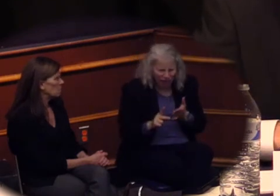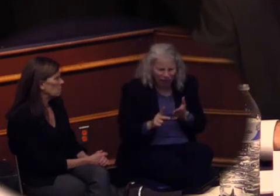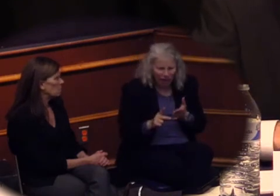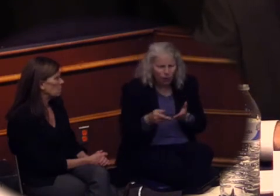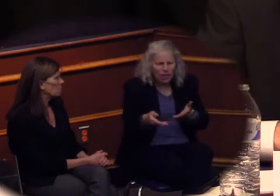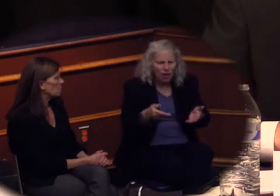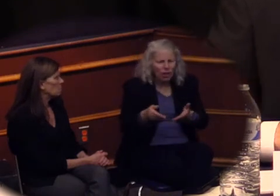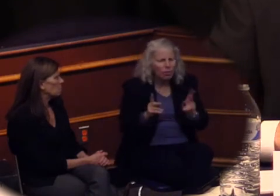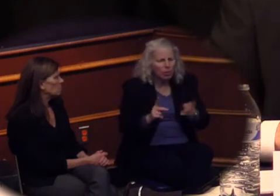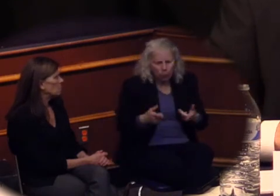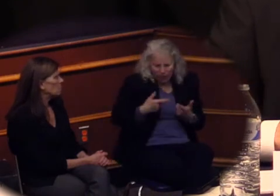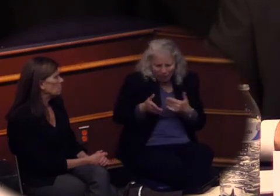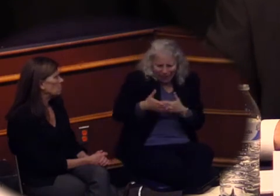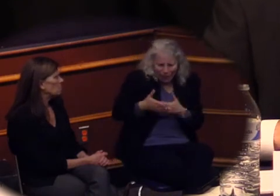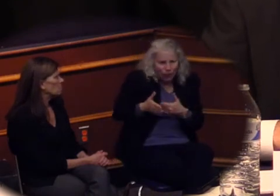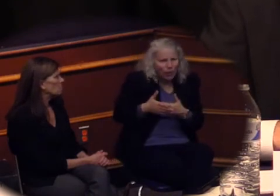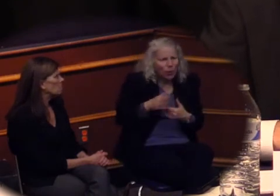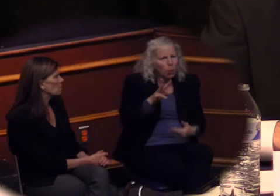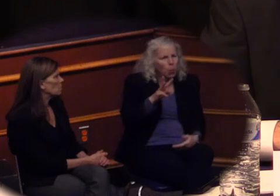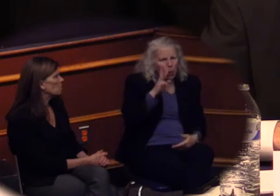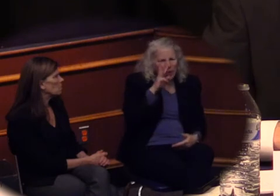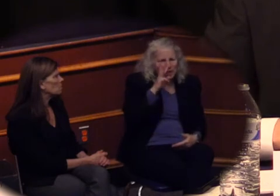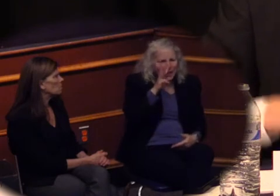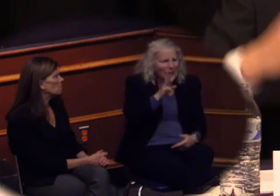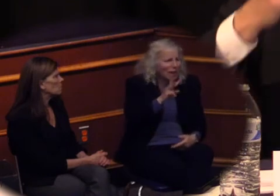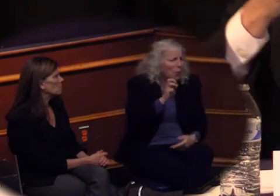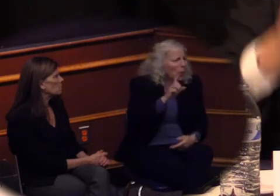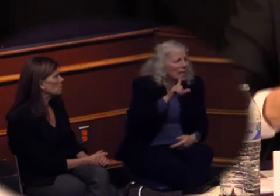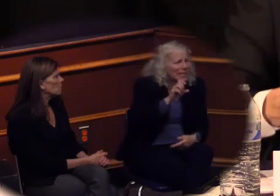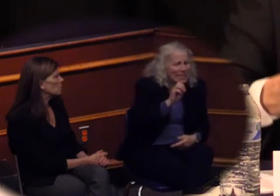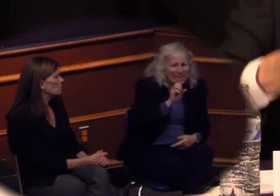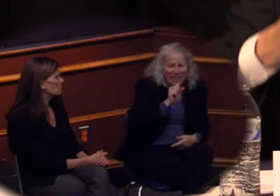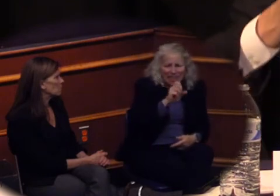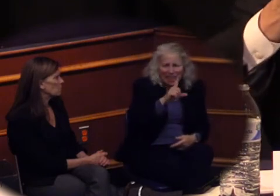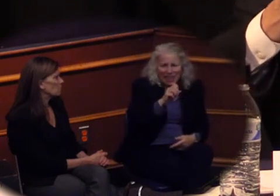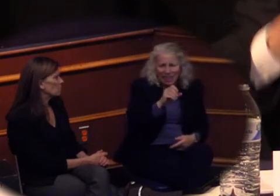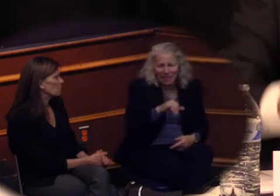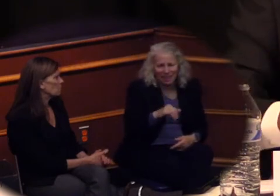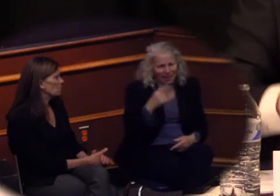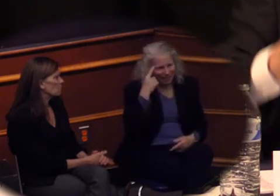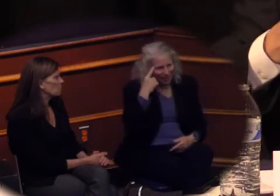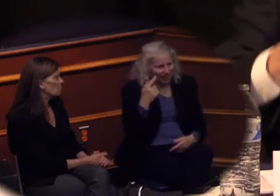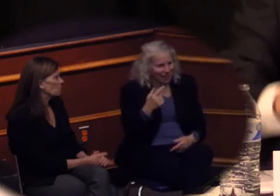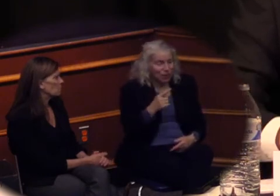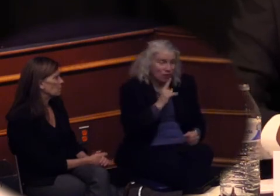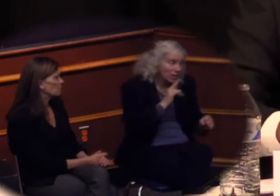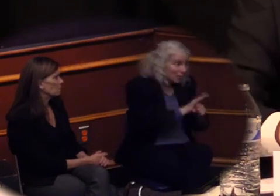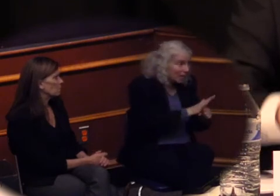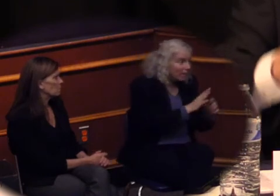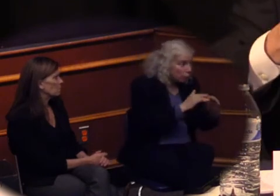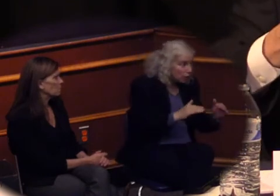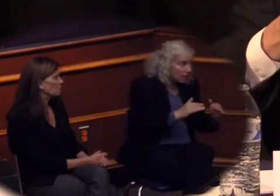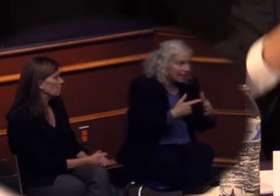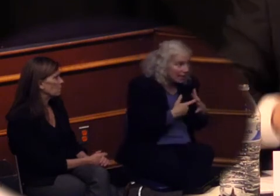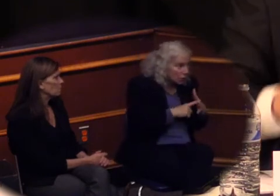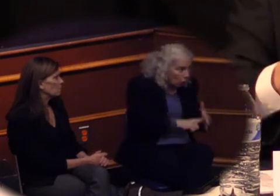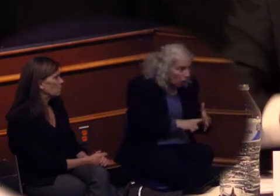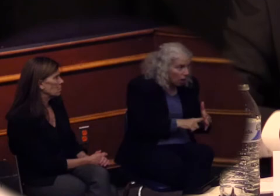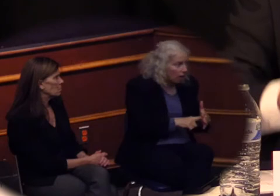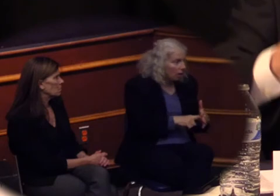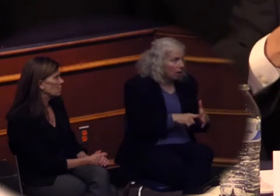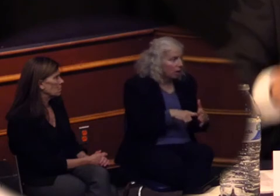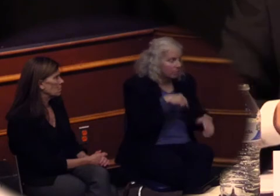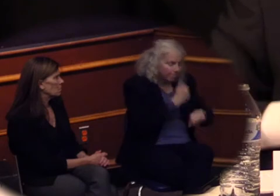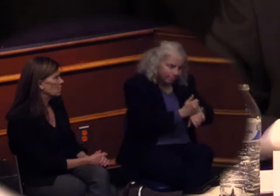hiring people who lived around him out in Wellesley, I think it was. So a commitment to diversity from the beginning as a structural